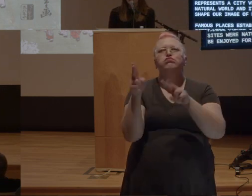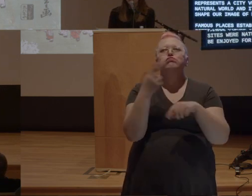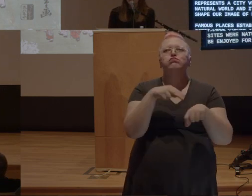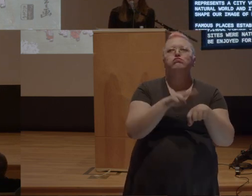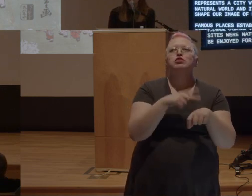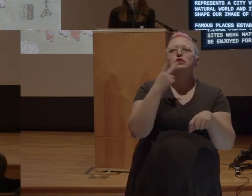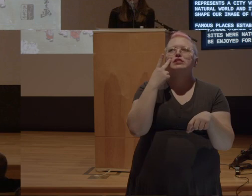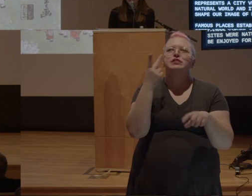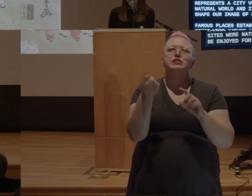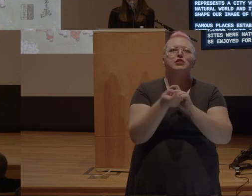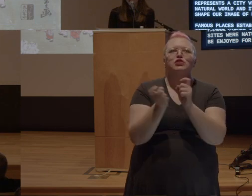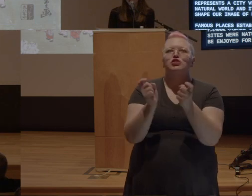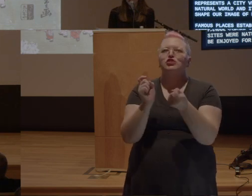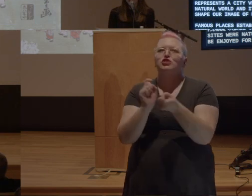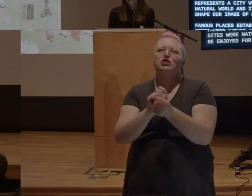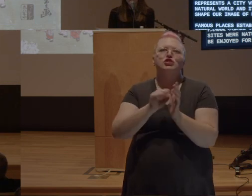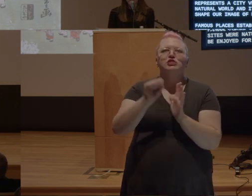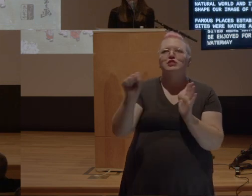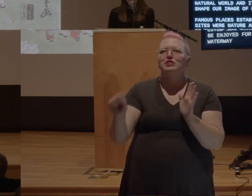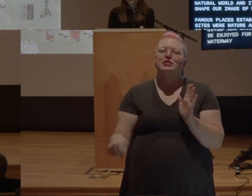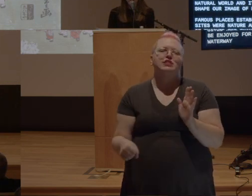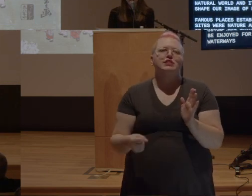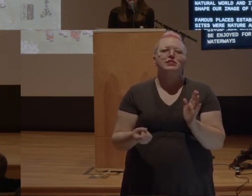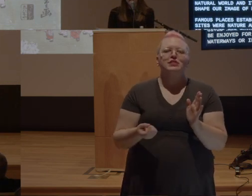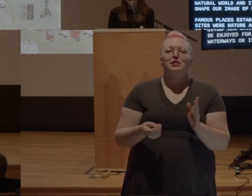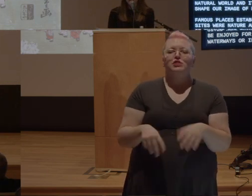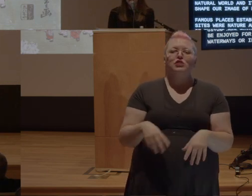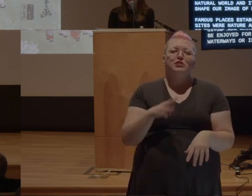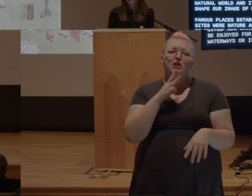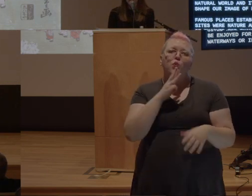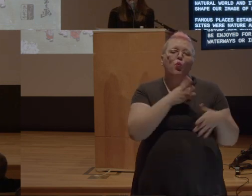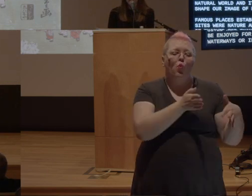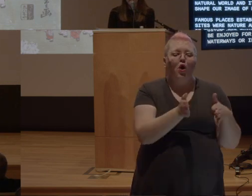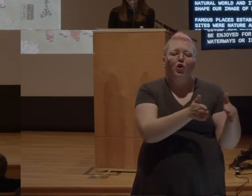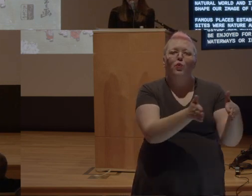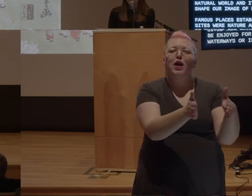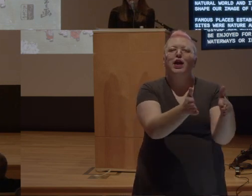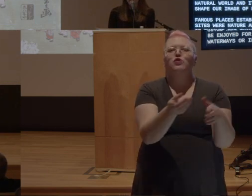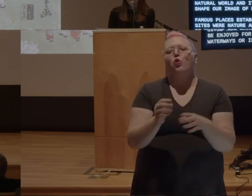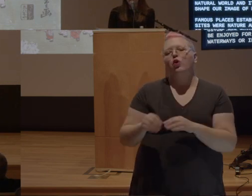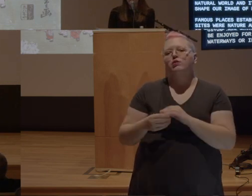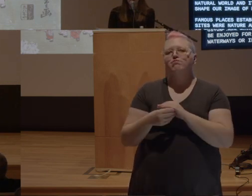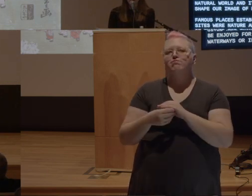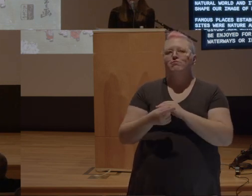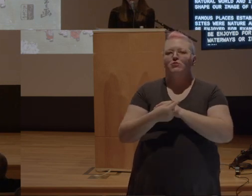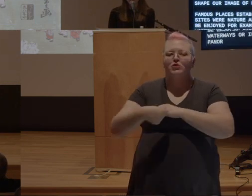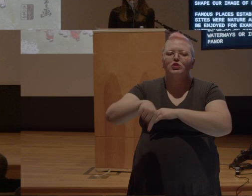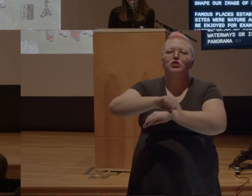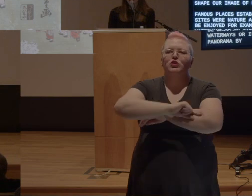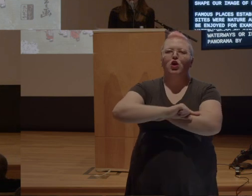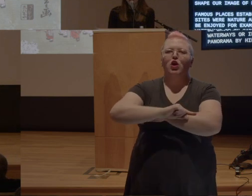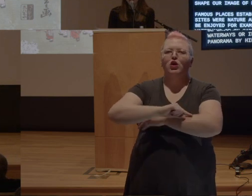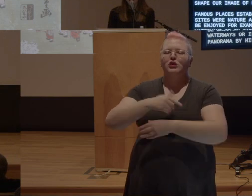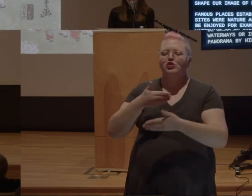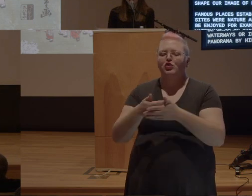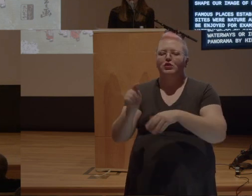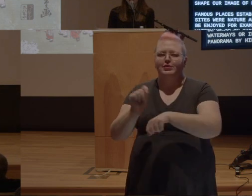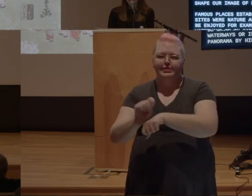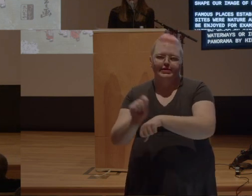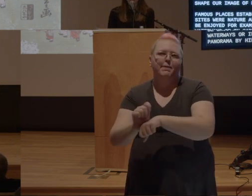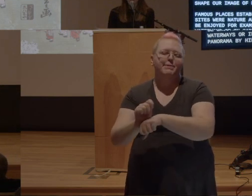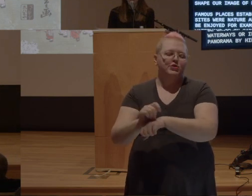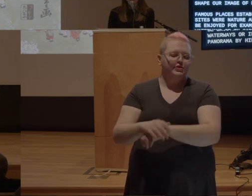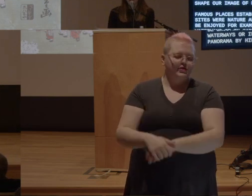along the city's many waterways or in gardens around temples. In this panorama by Hiroshige, We can see